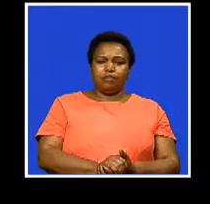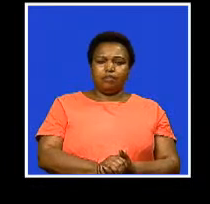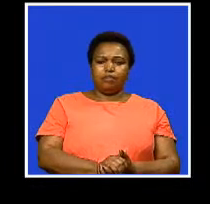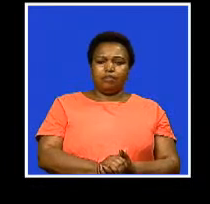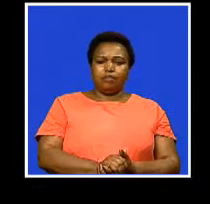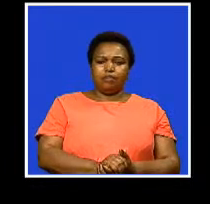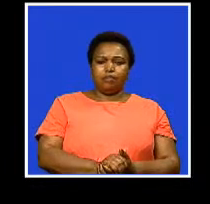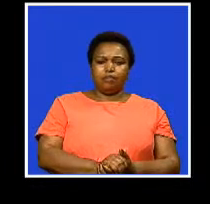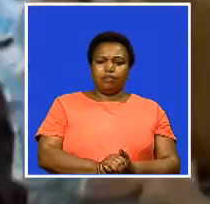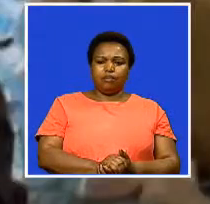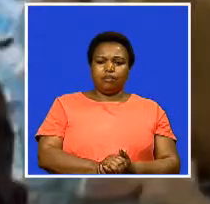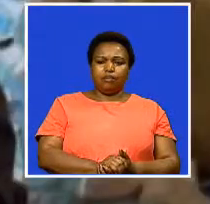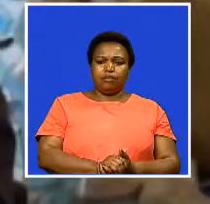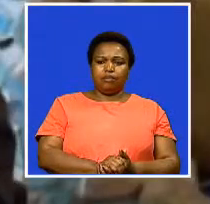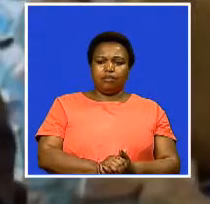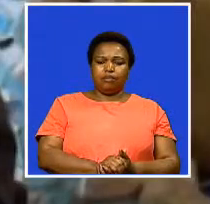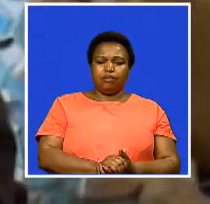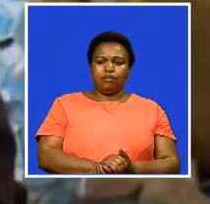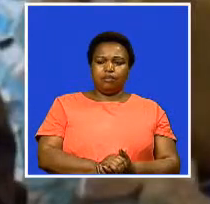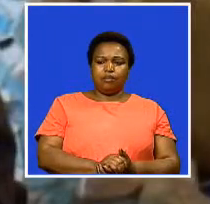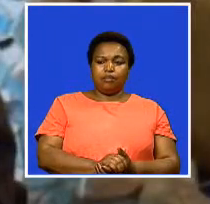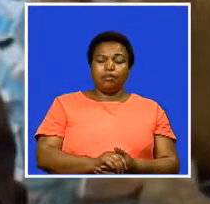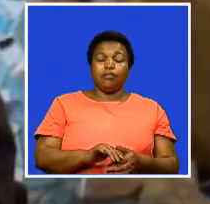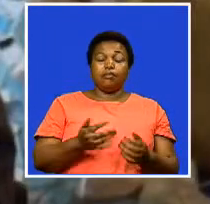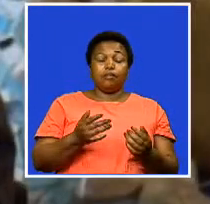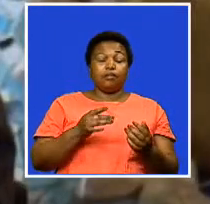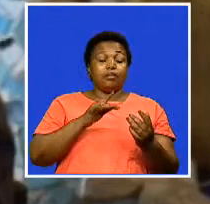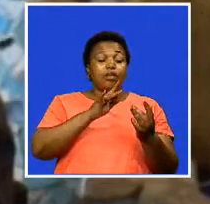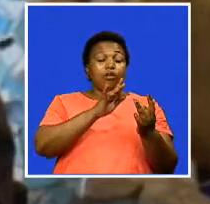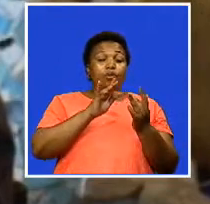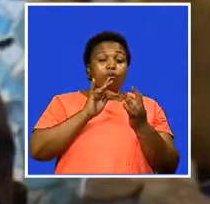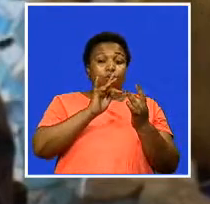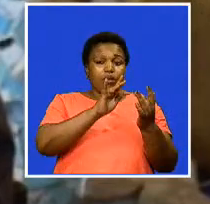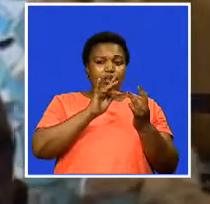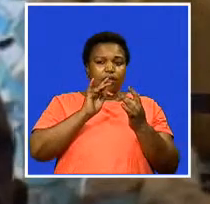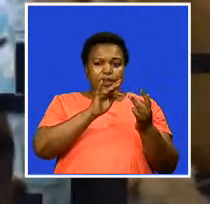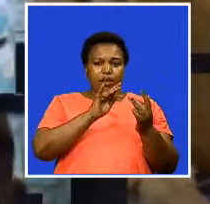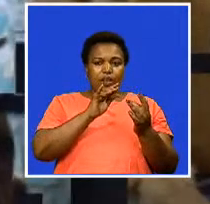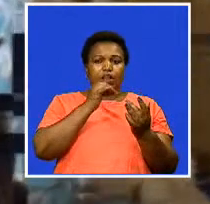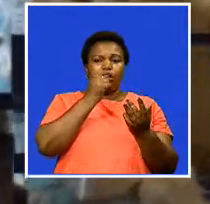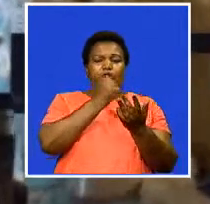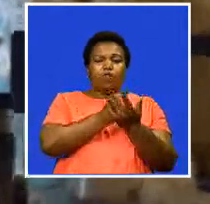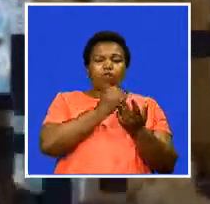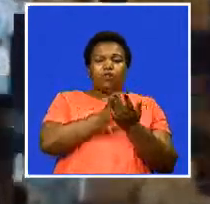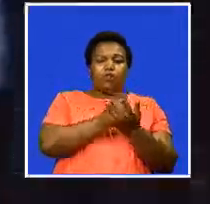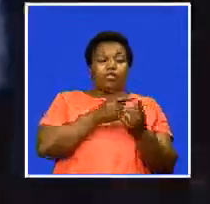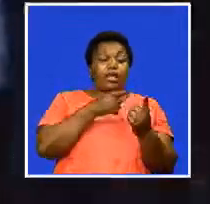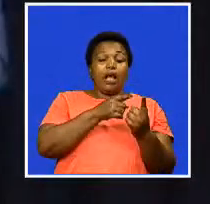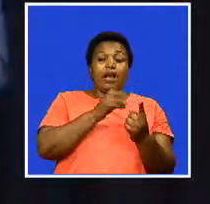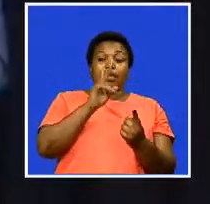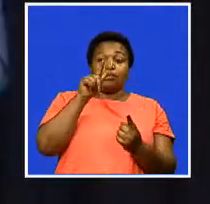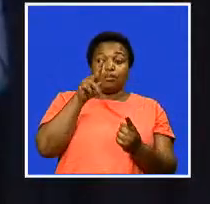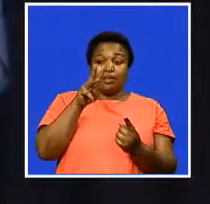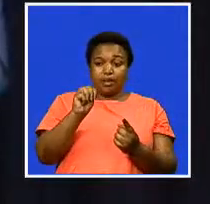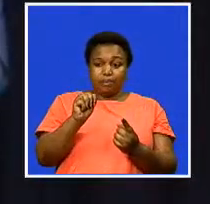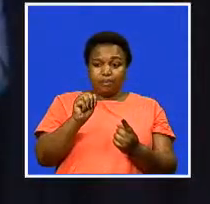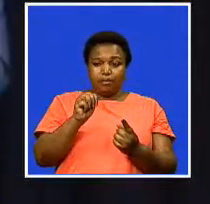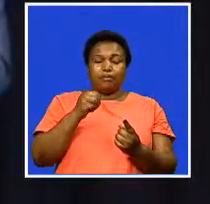sike coordination sekuba litiko leliphini landunankulu. Ngibonga ke ndunankulu